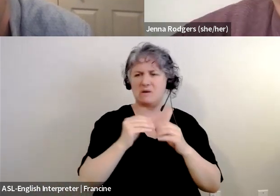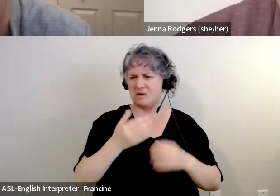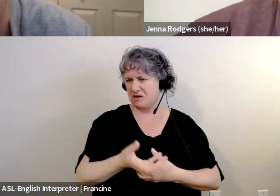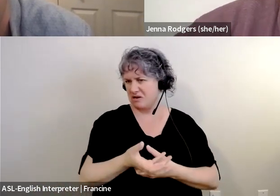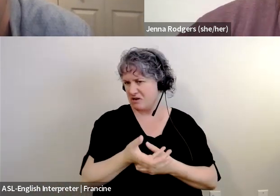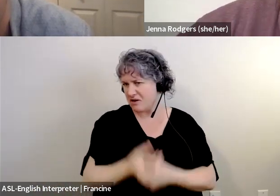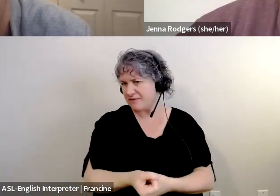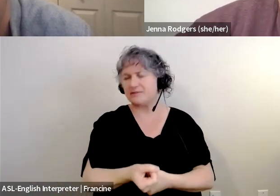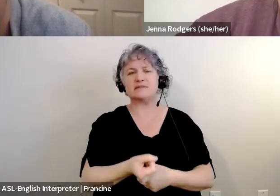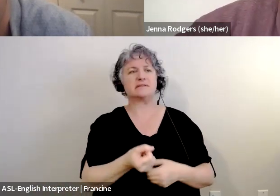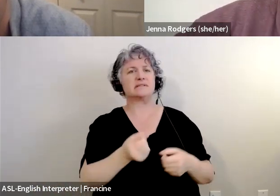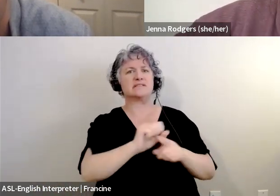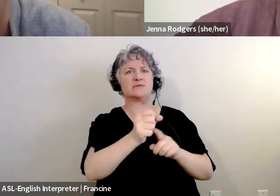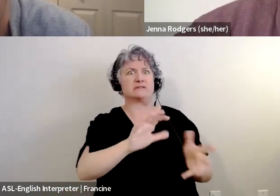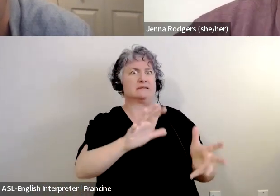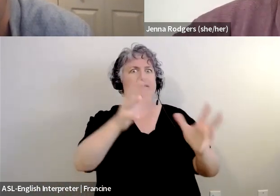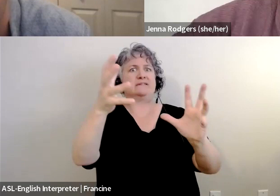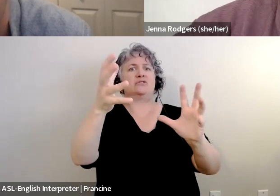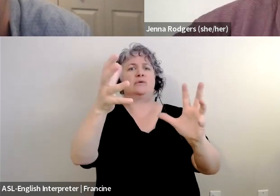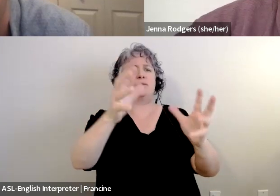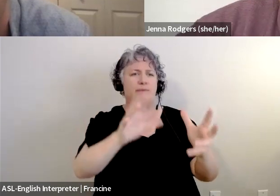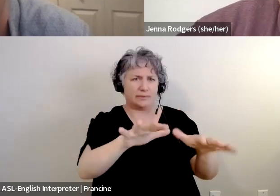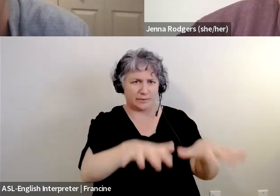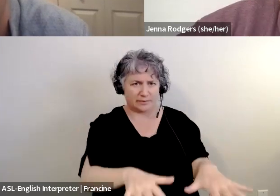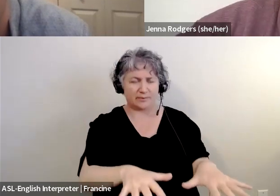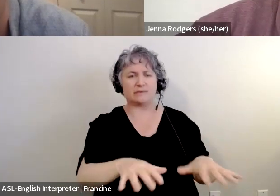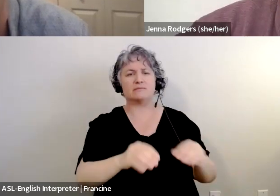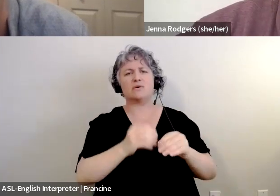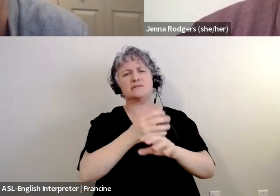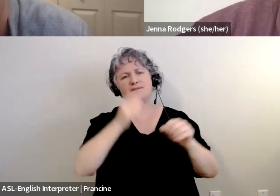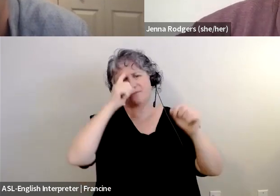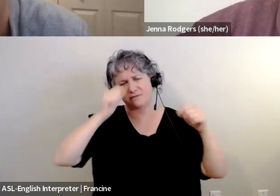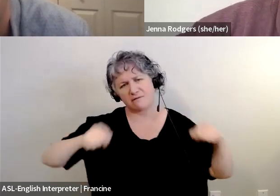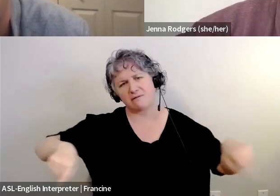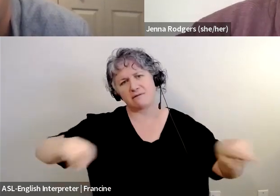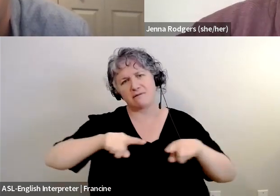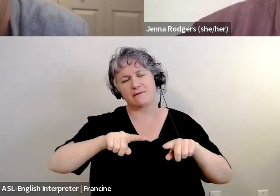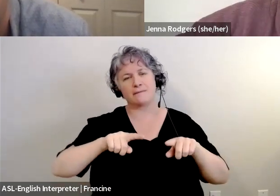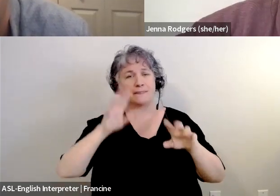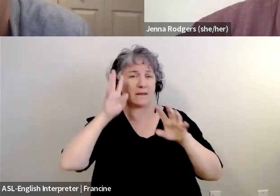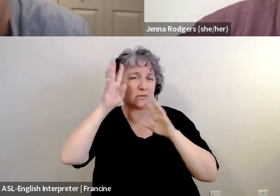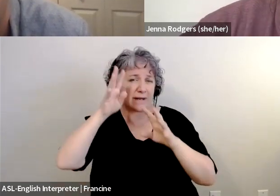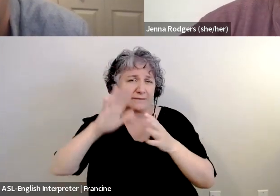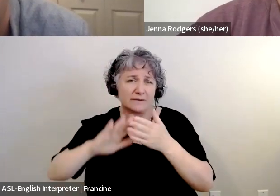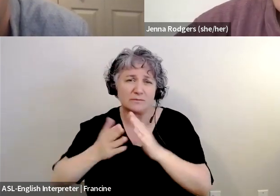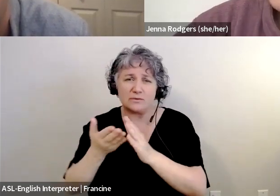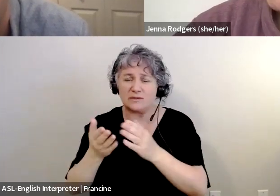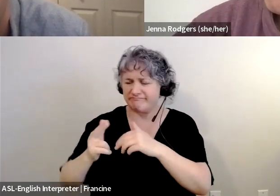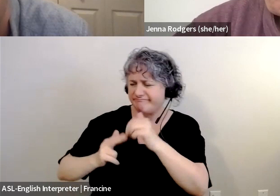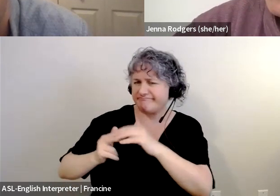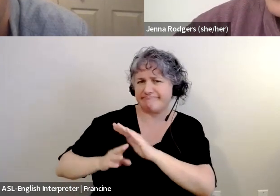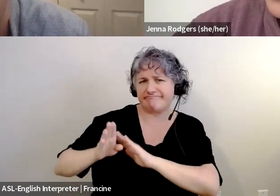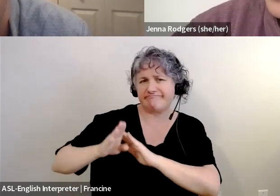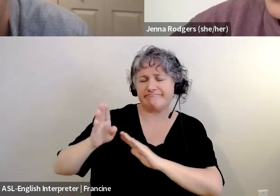in de-escalating situations to create a safer workplace for everyone, to build creative community and think about ways that I might be